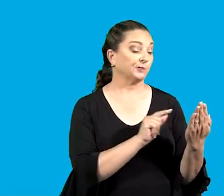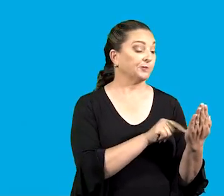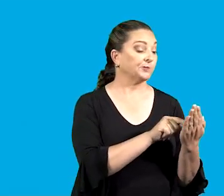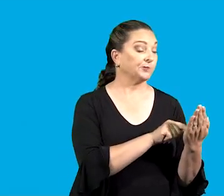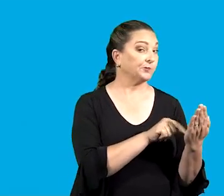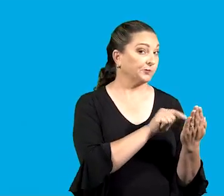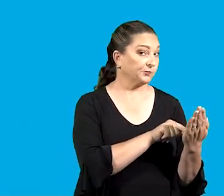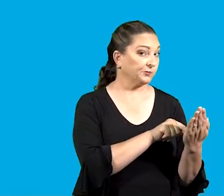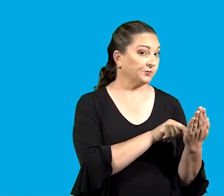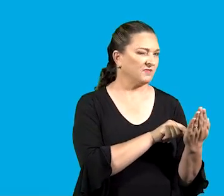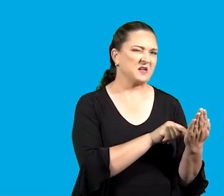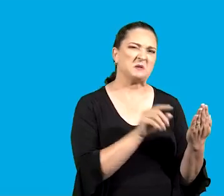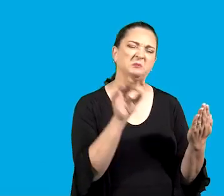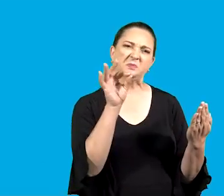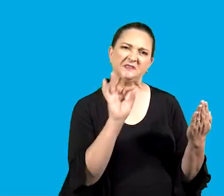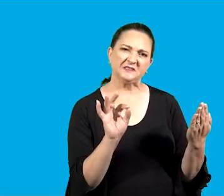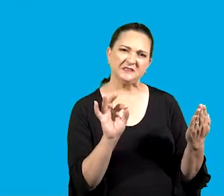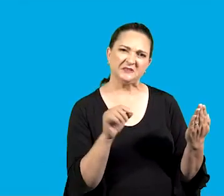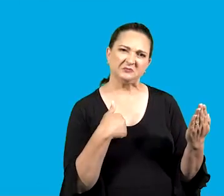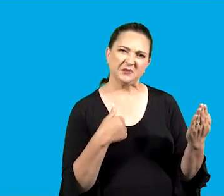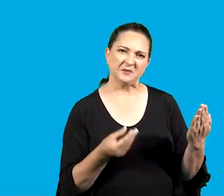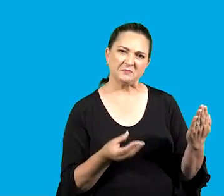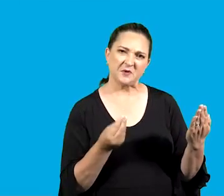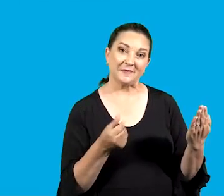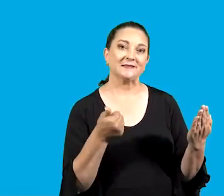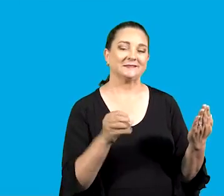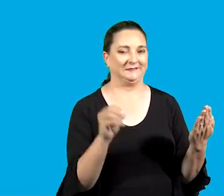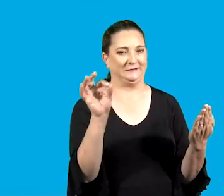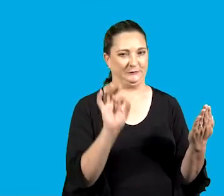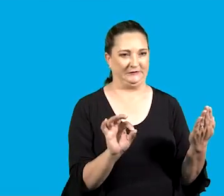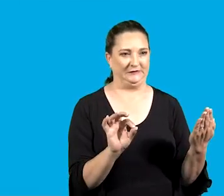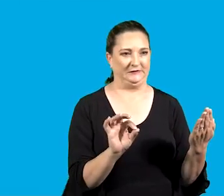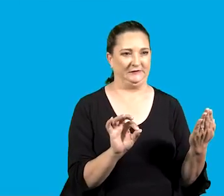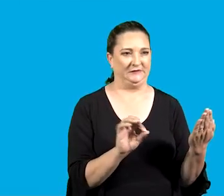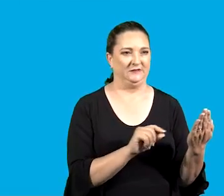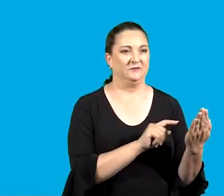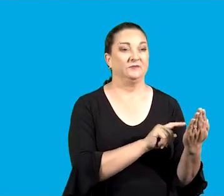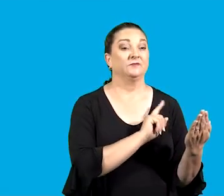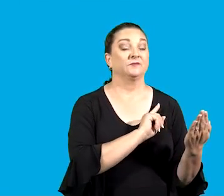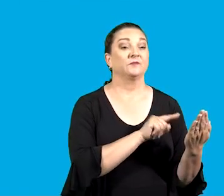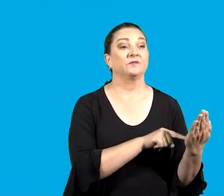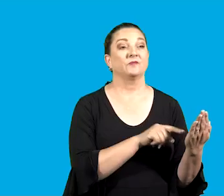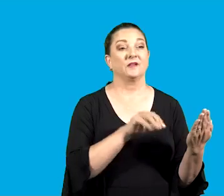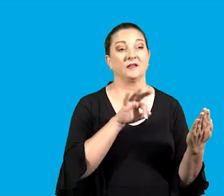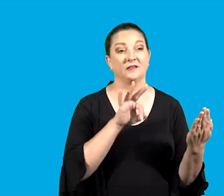5,887,500. What percentage am I going to get? 60%. That's